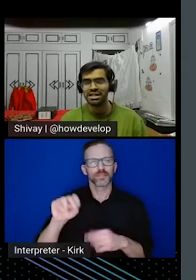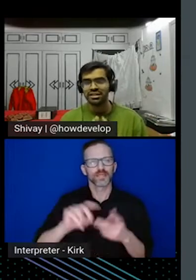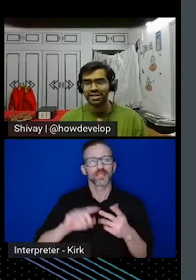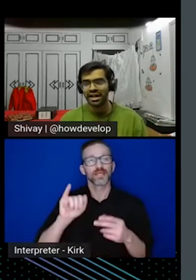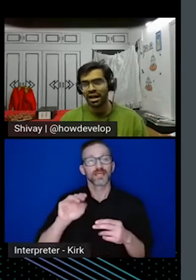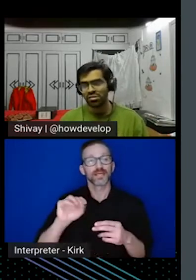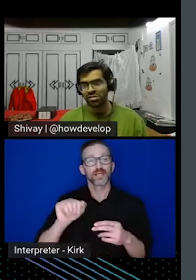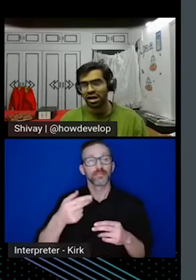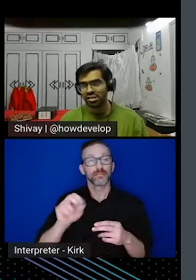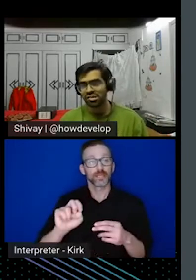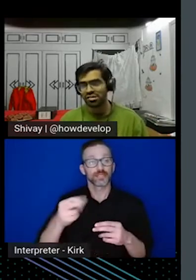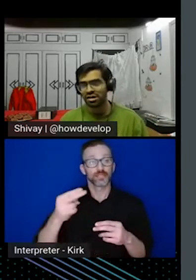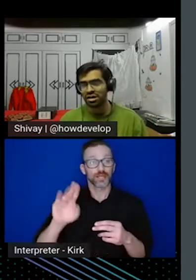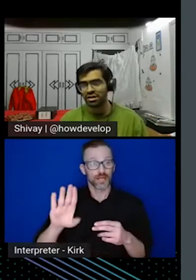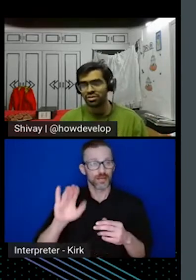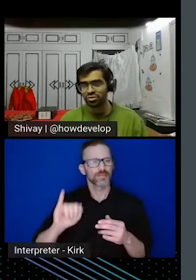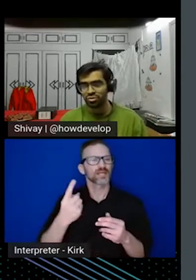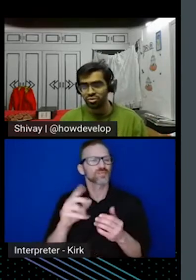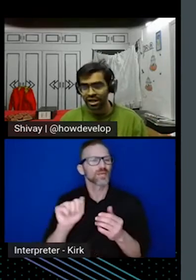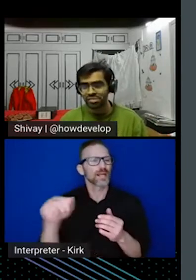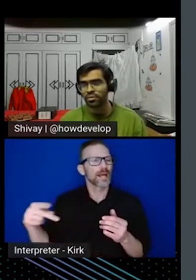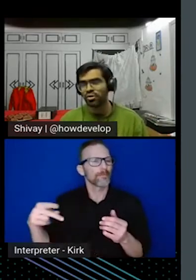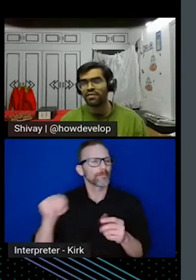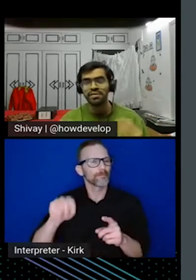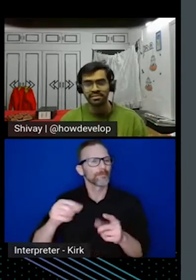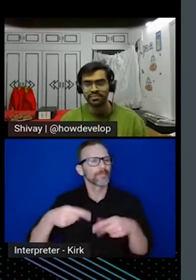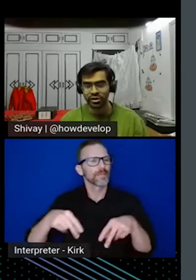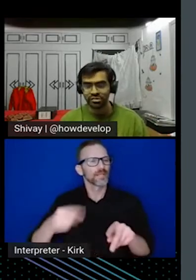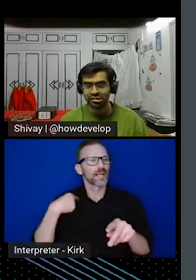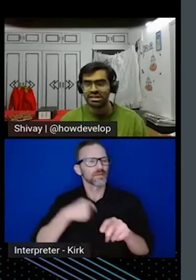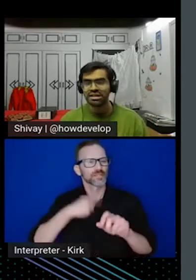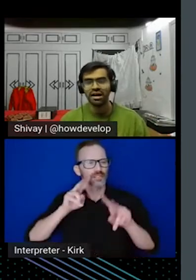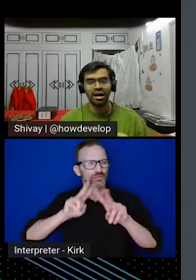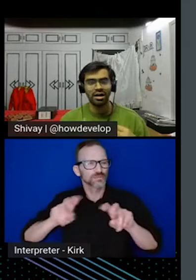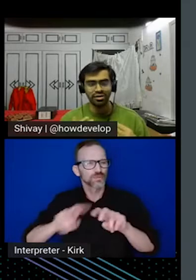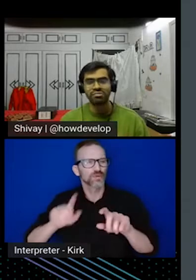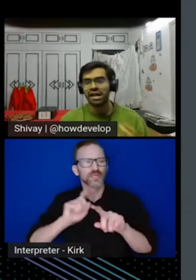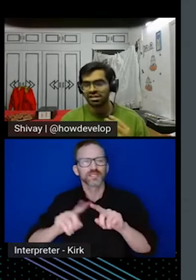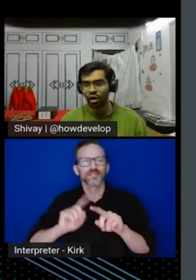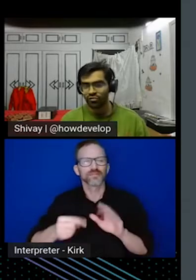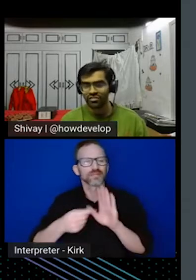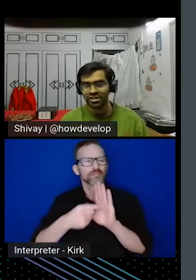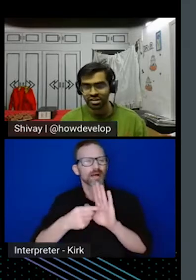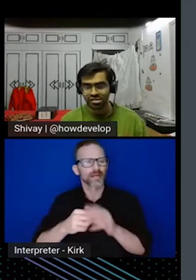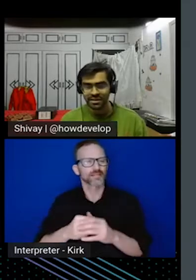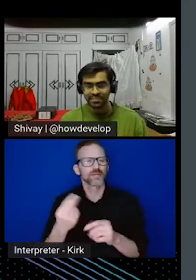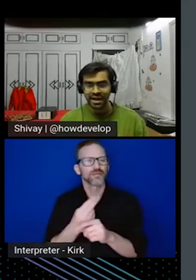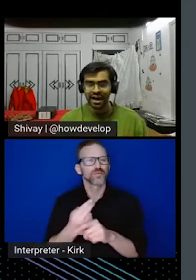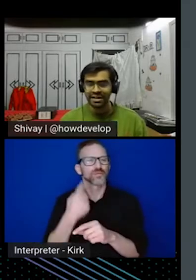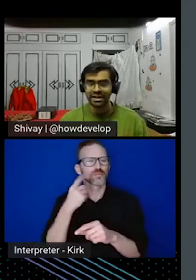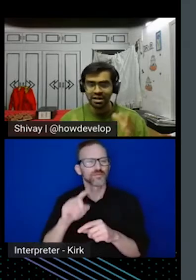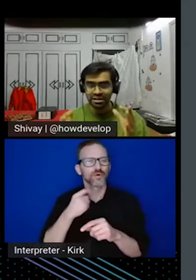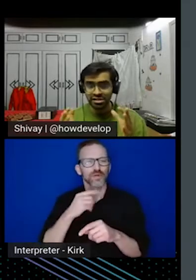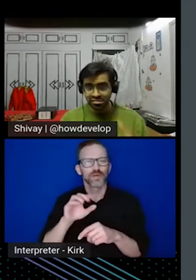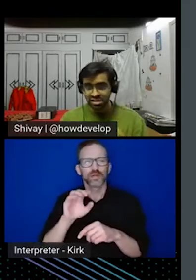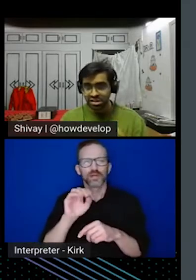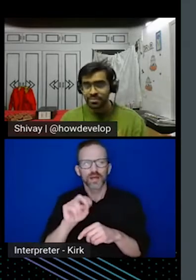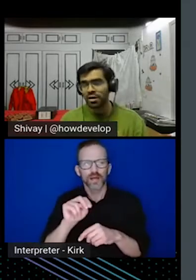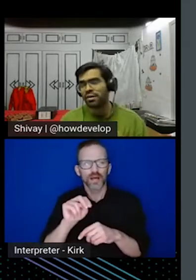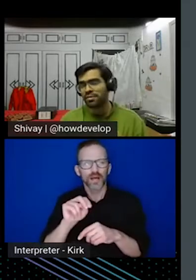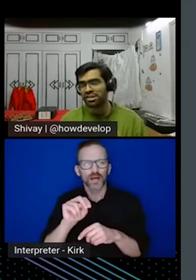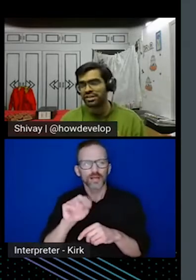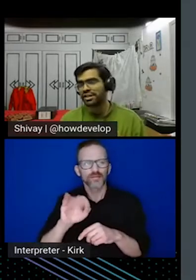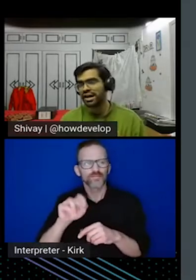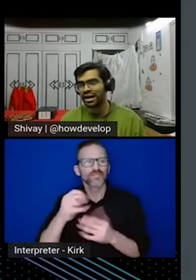application that allows us to explore WebAssembly modules used as envoy filters. And this was